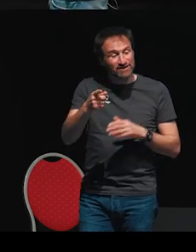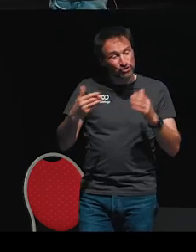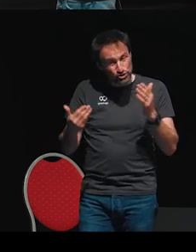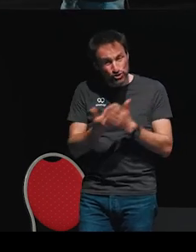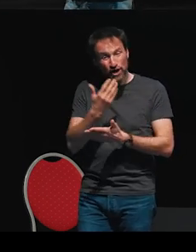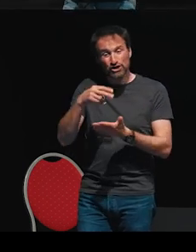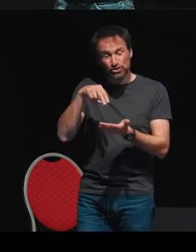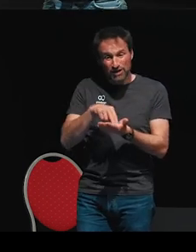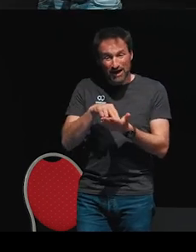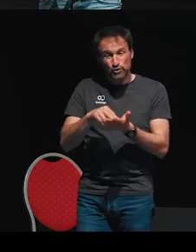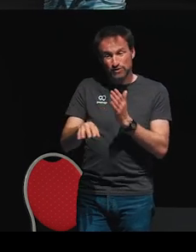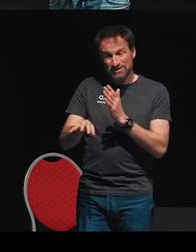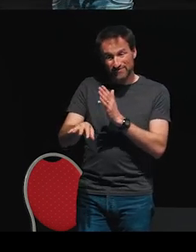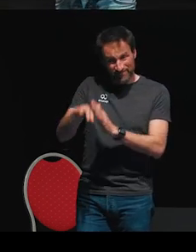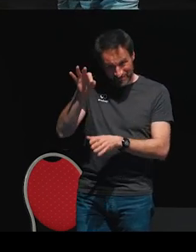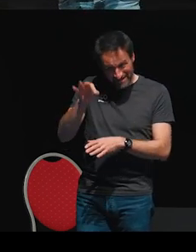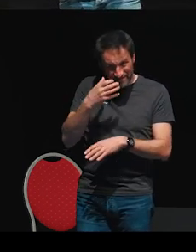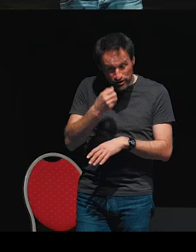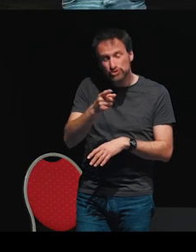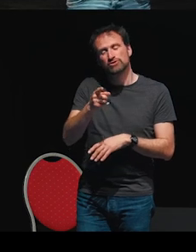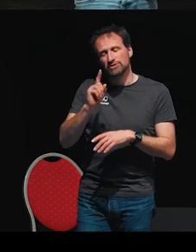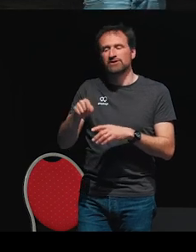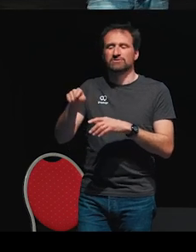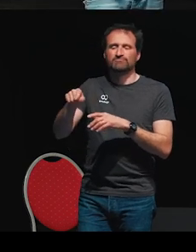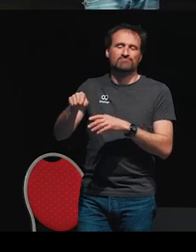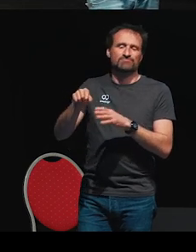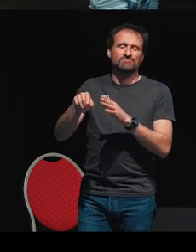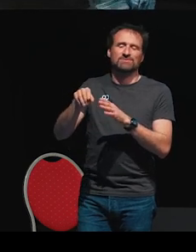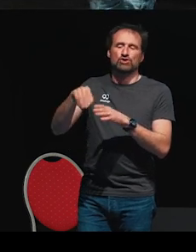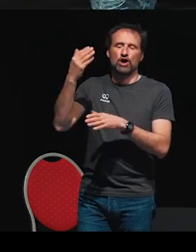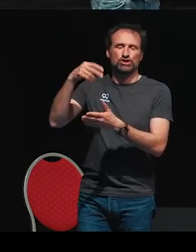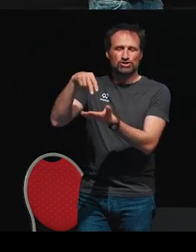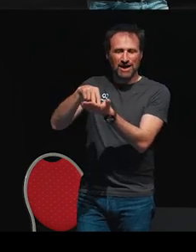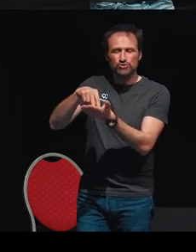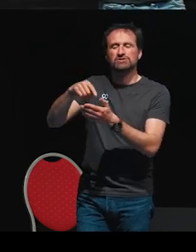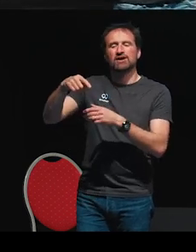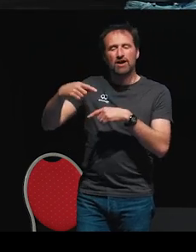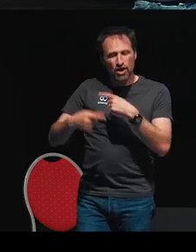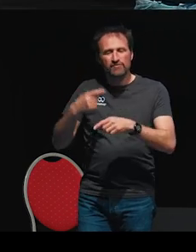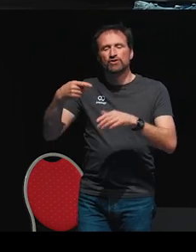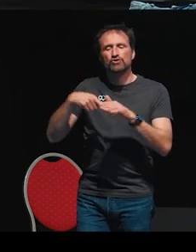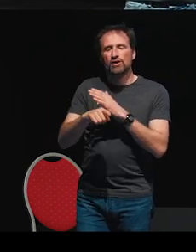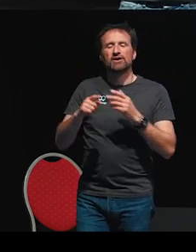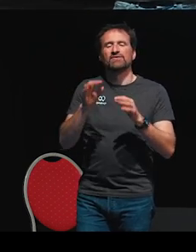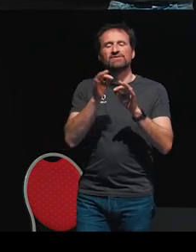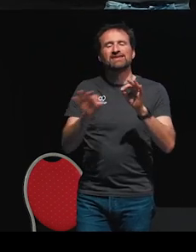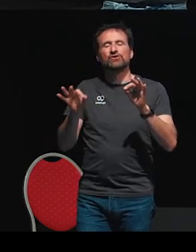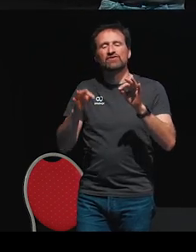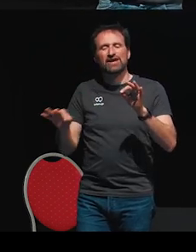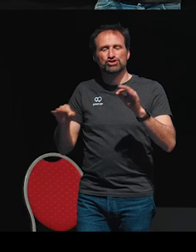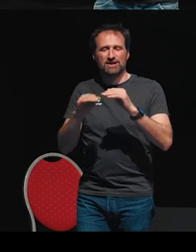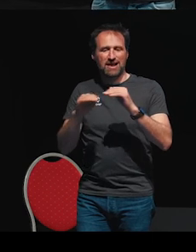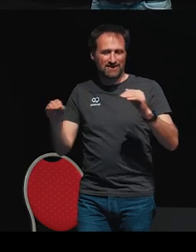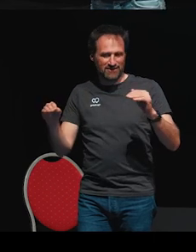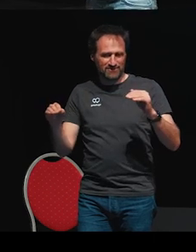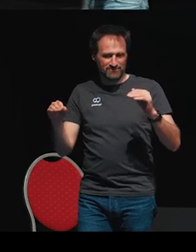the state runs through the derivation layer. This snippet of code that is maybe composed of